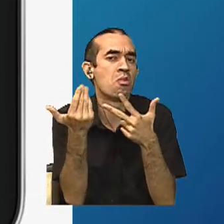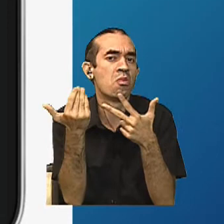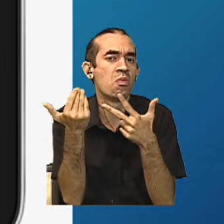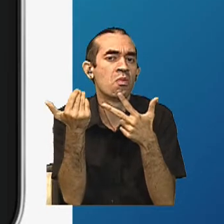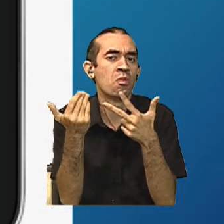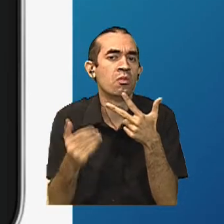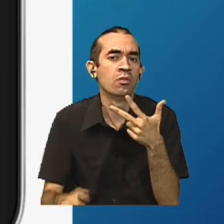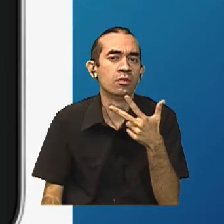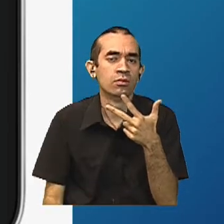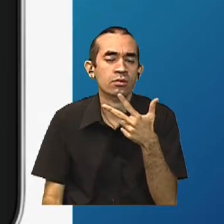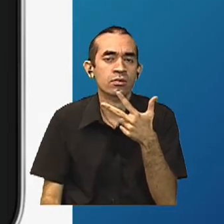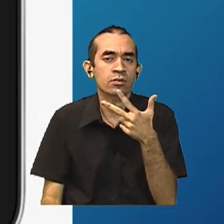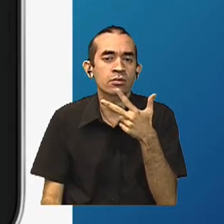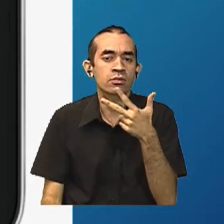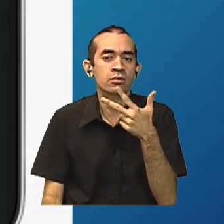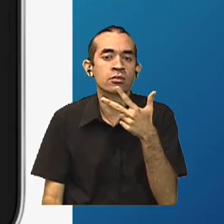answer?